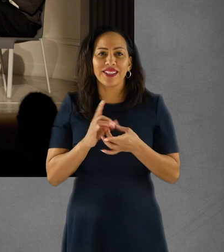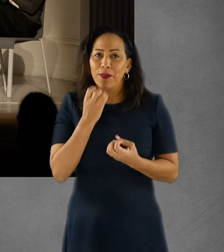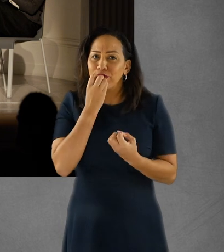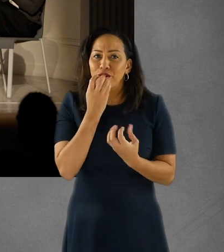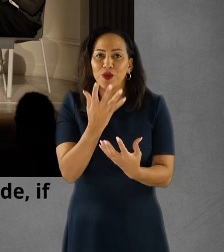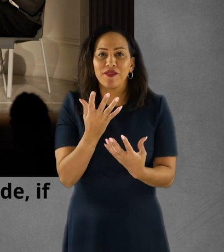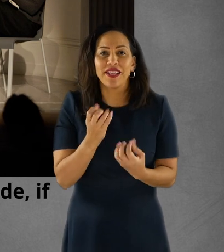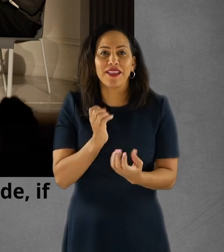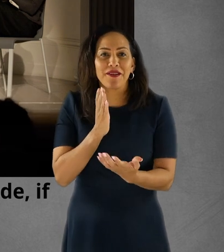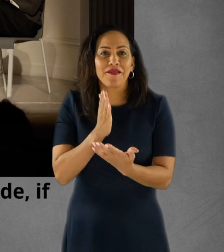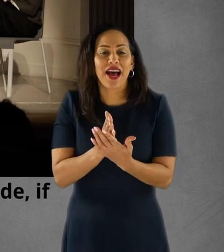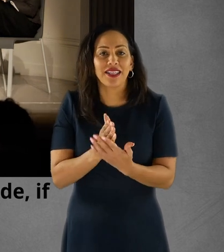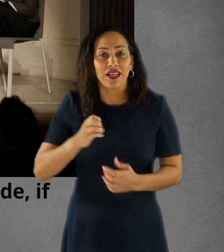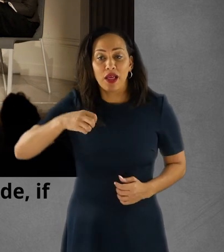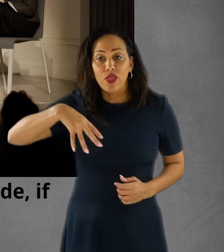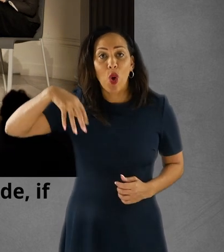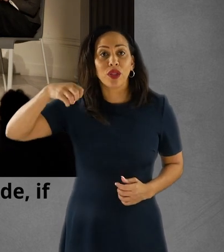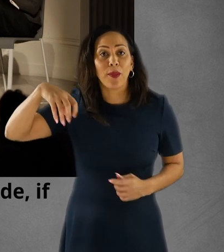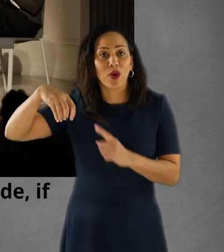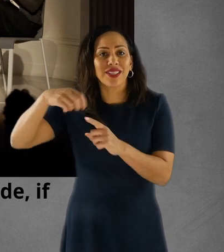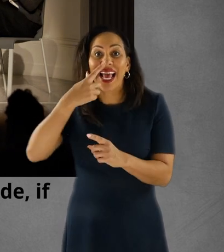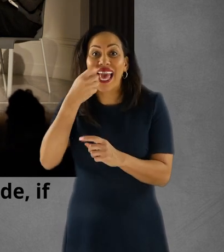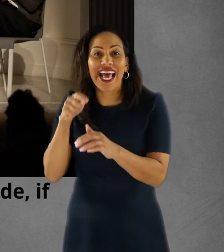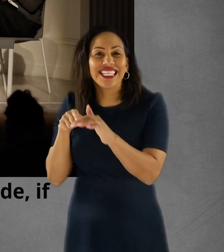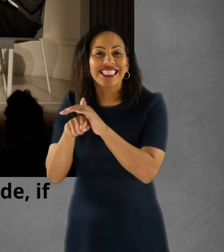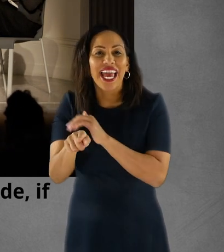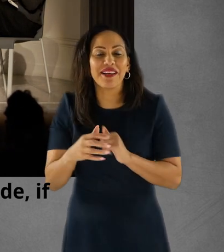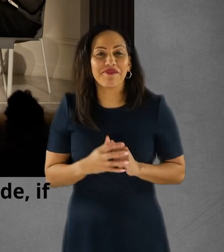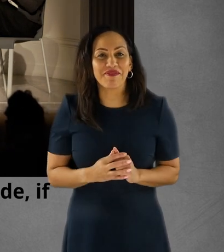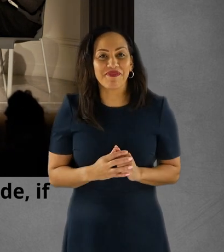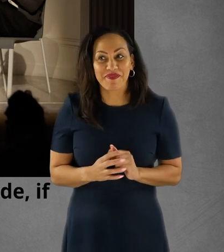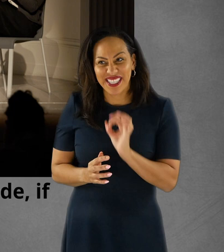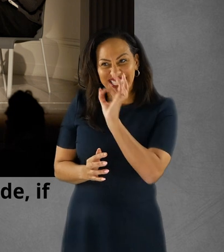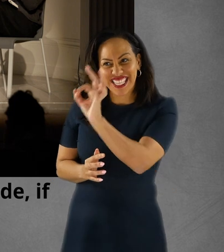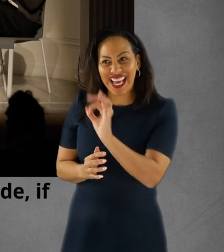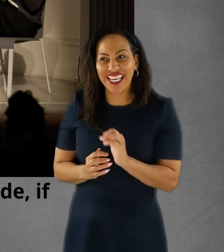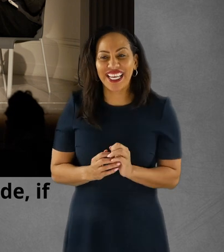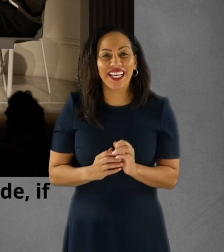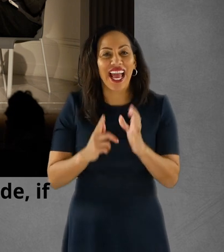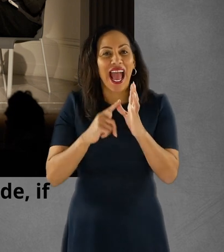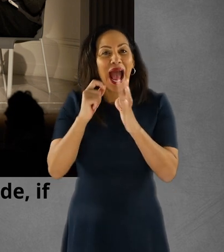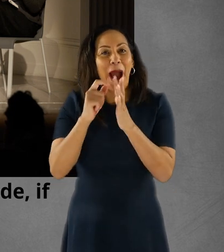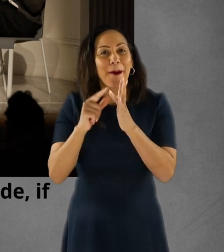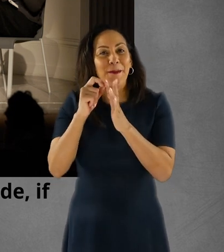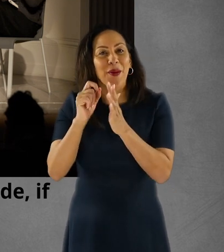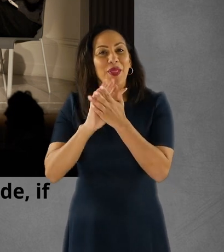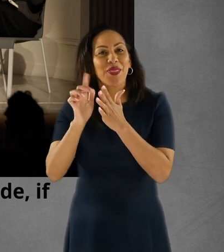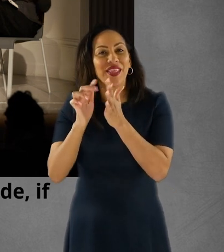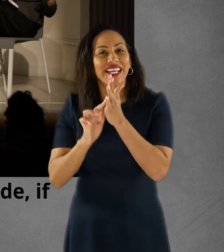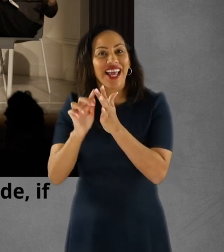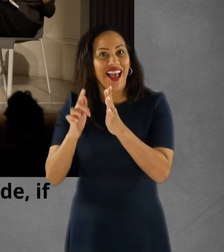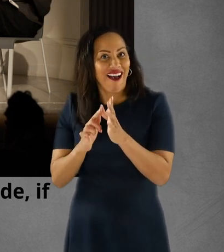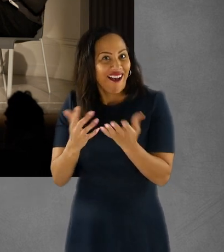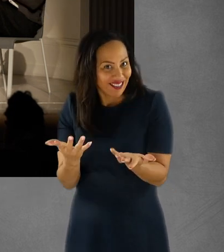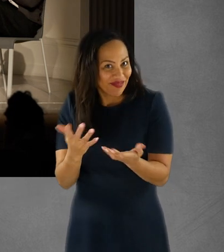Exactly. Apophenia. And if there is no outside, if everything